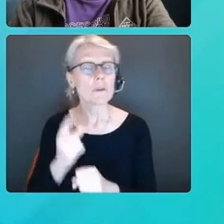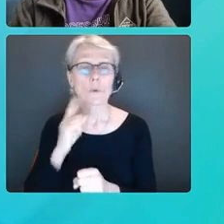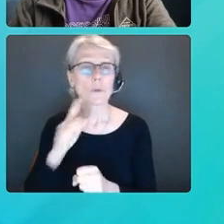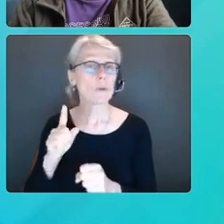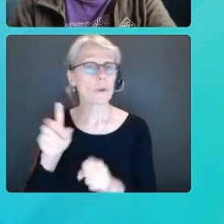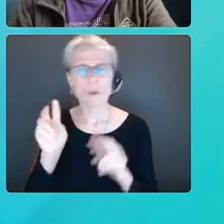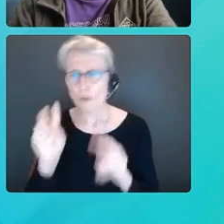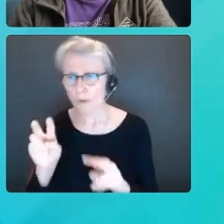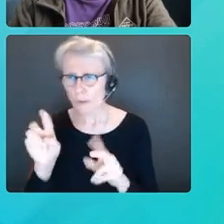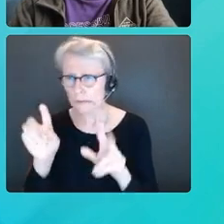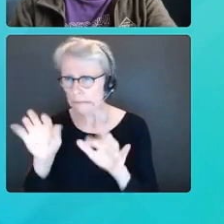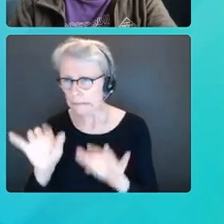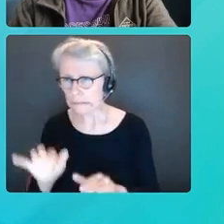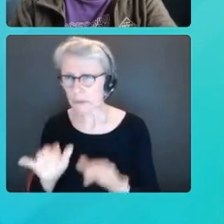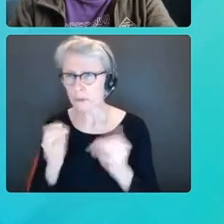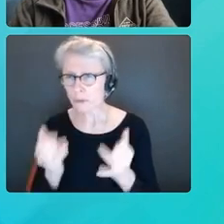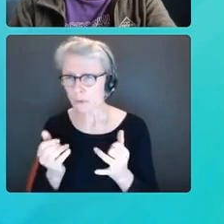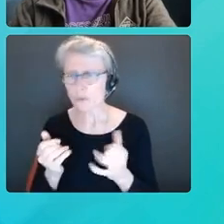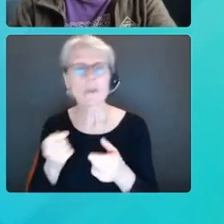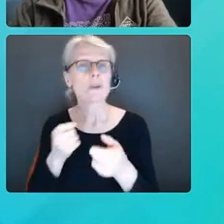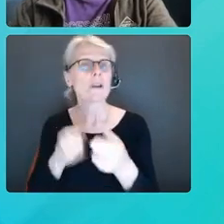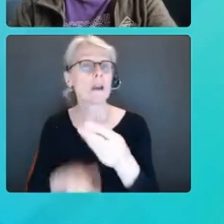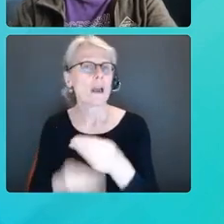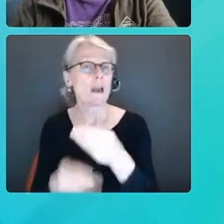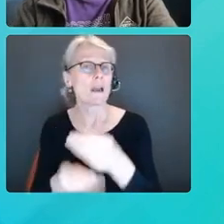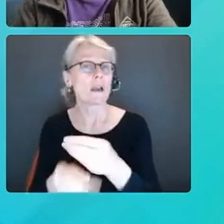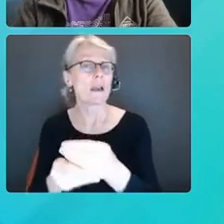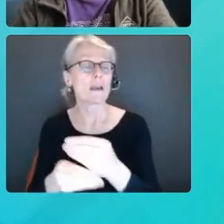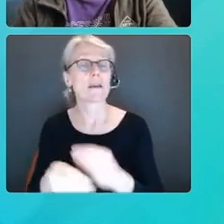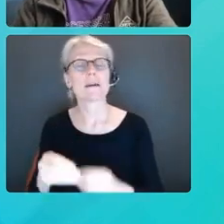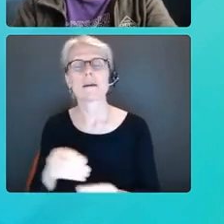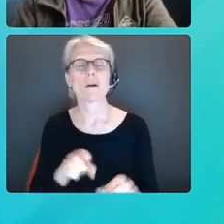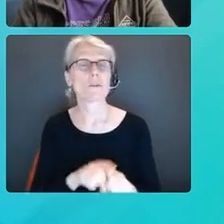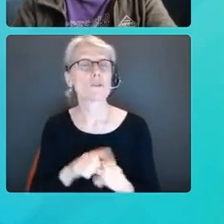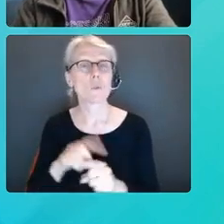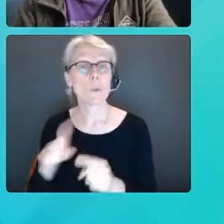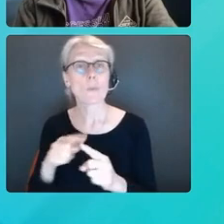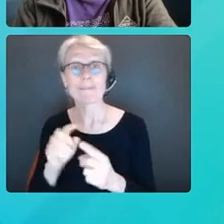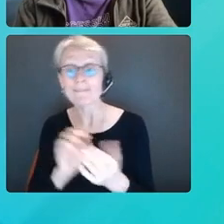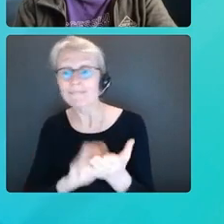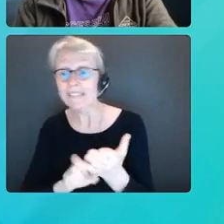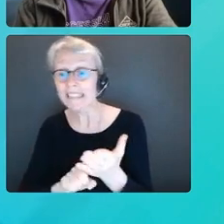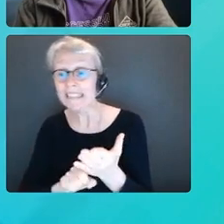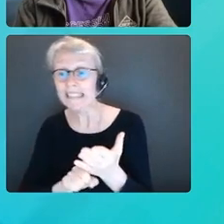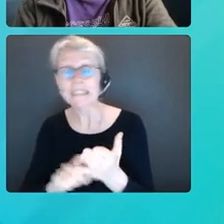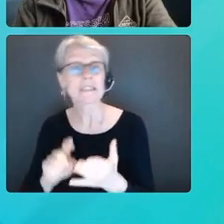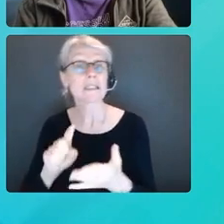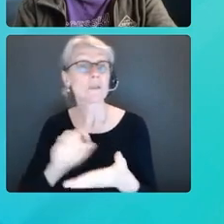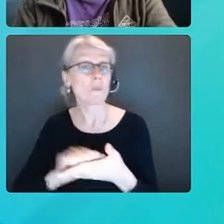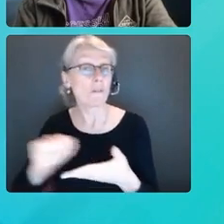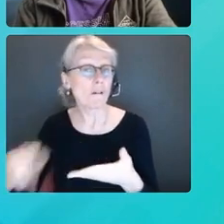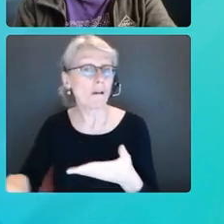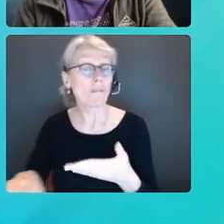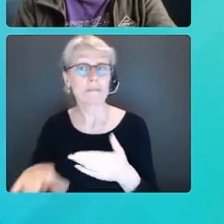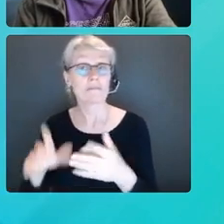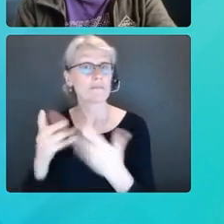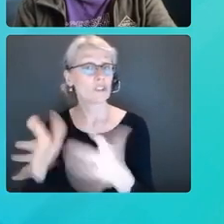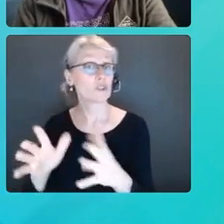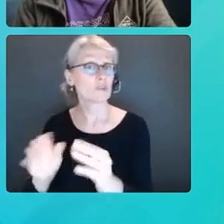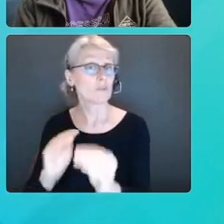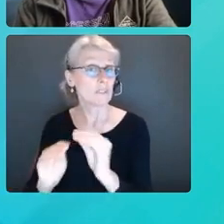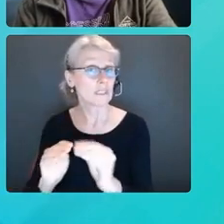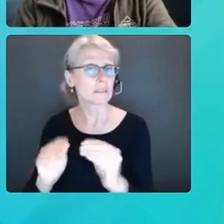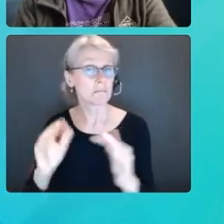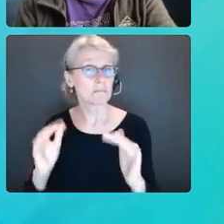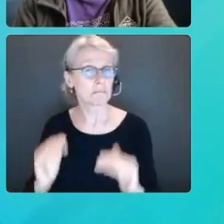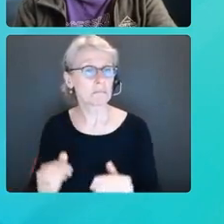them. The updates for pulling out defects as we fix things, we're going to do it ourselves. We're going to pull the defects out. And we're